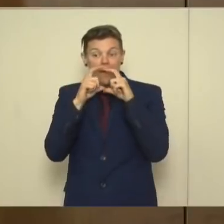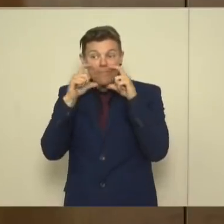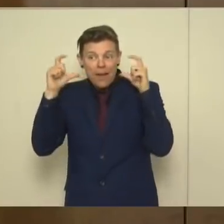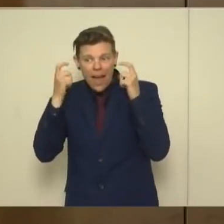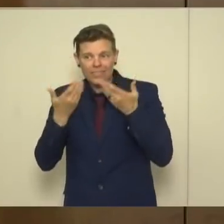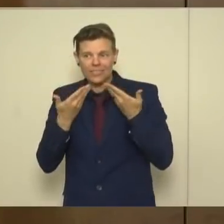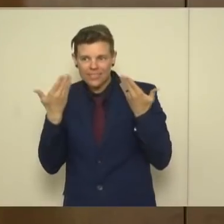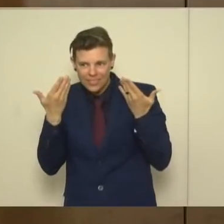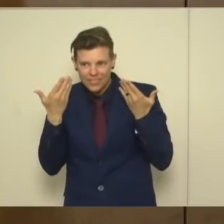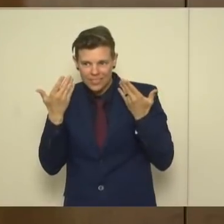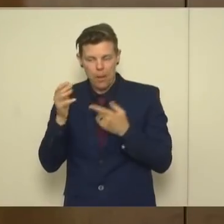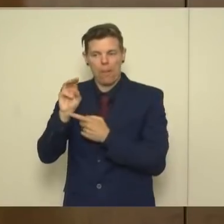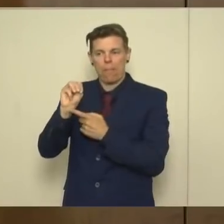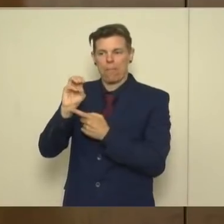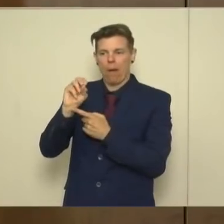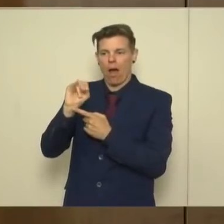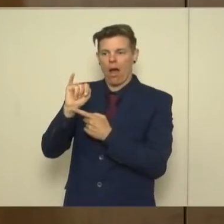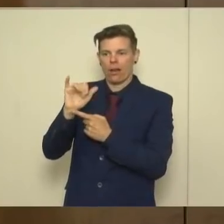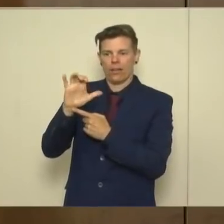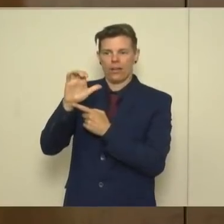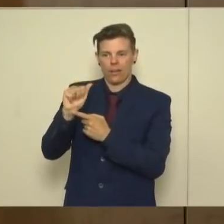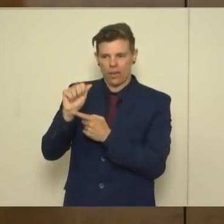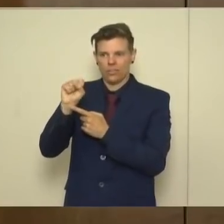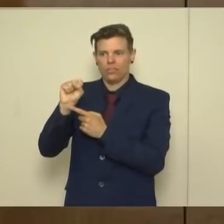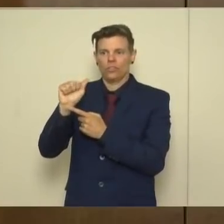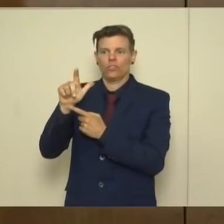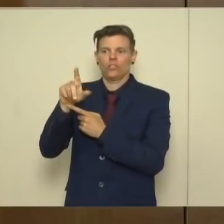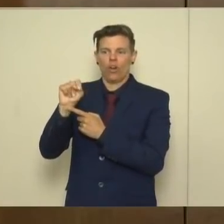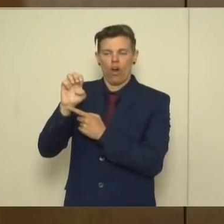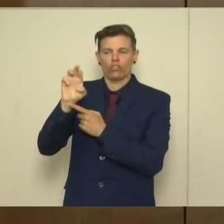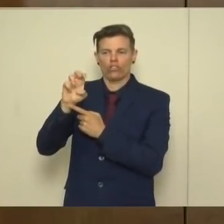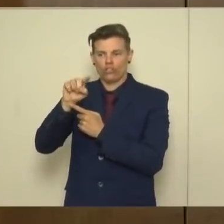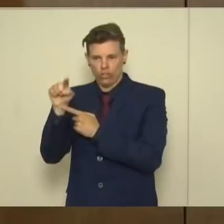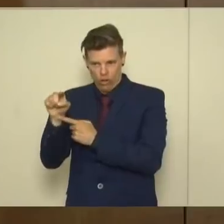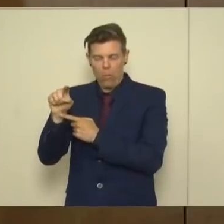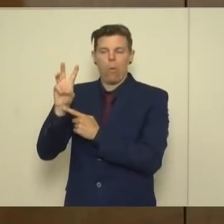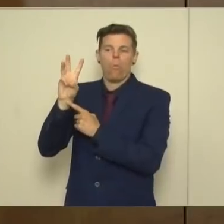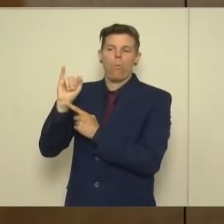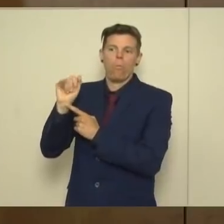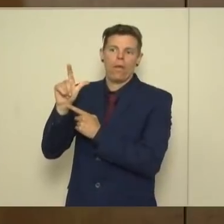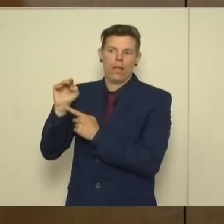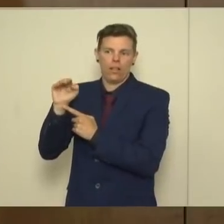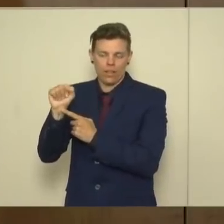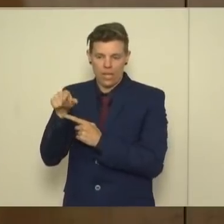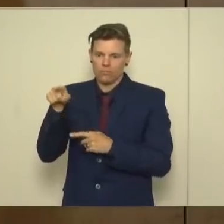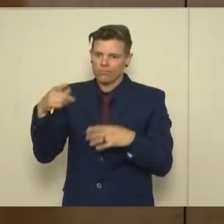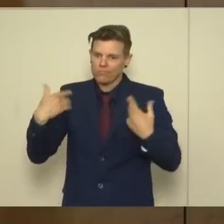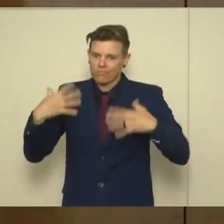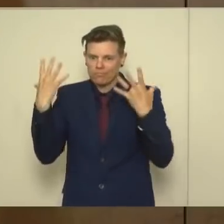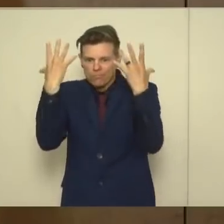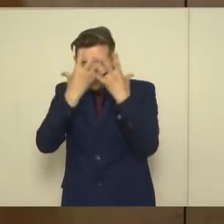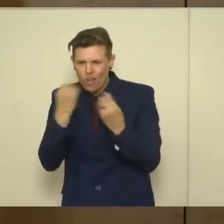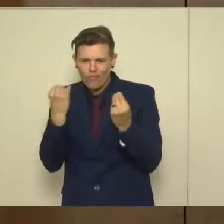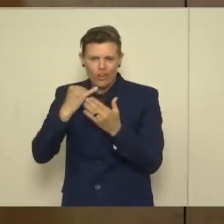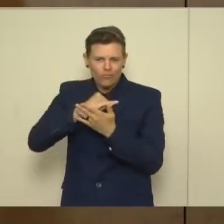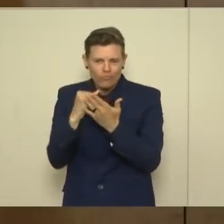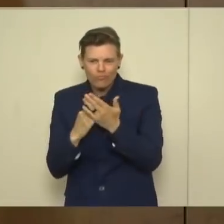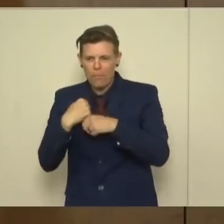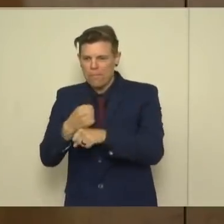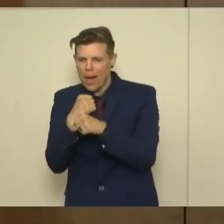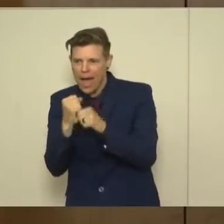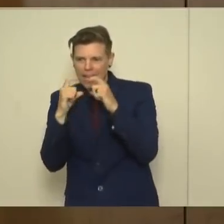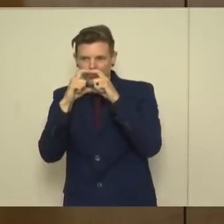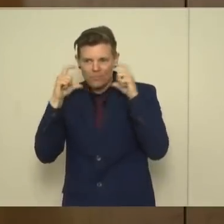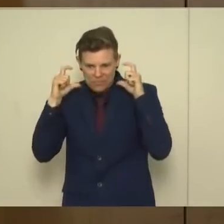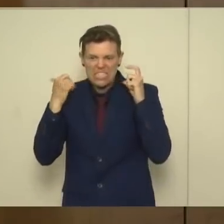Williams. Monica, thank you very much. It's incredible. And as we do every time, I'm going to take it off so that people can